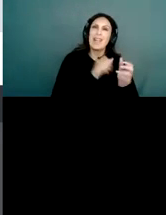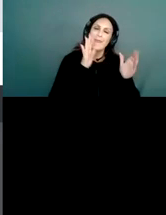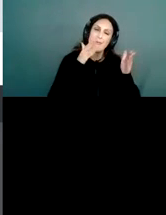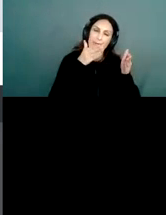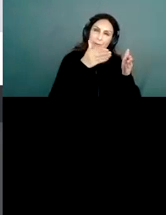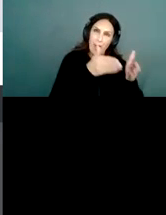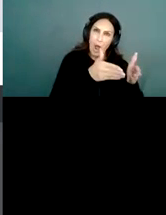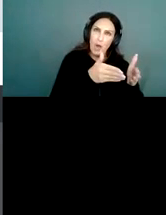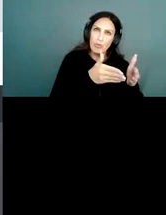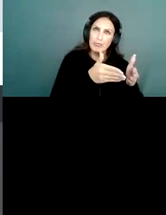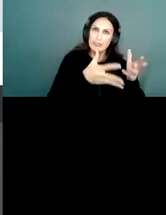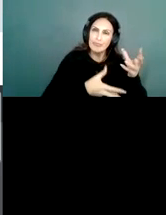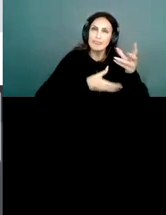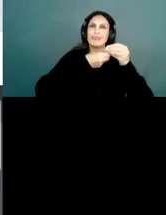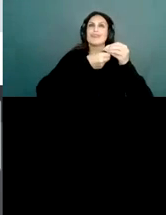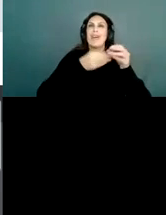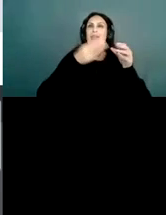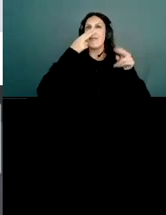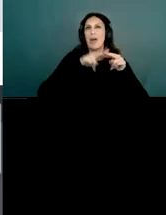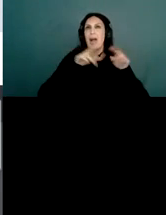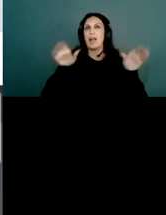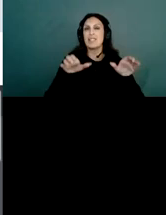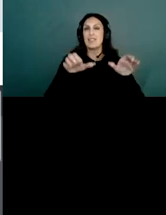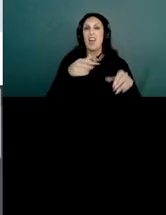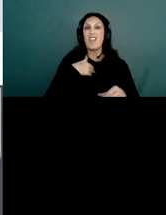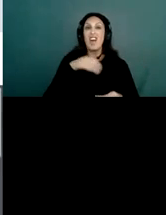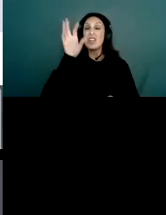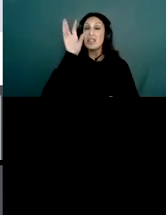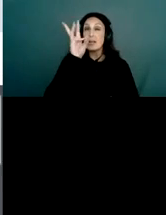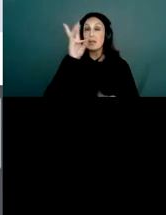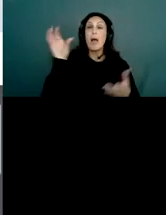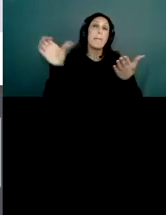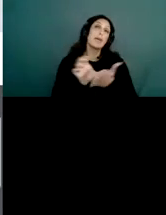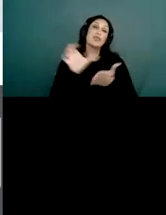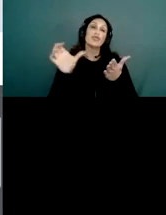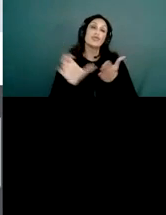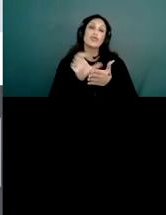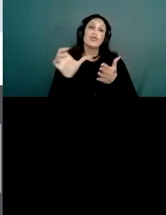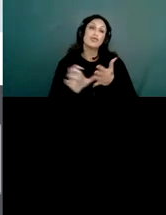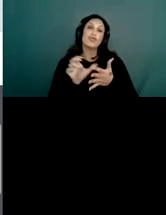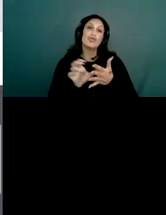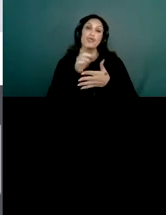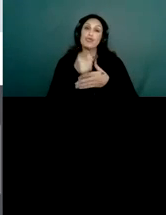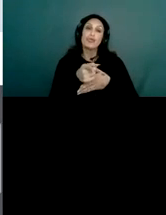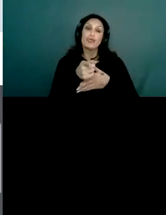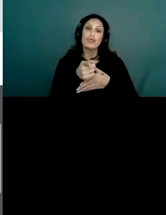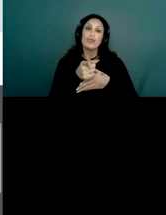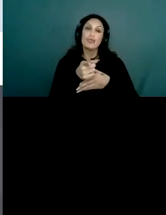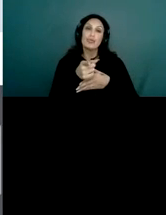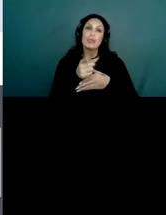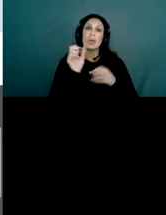one has 6 pages. And these are things that's completely scripted. If you want to go ahead